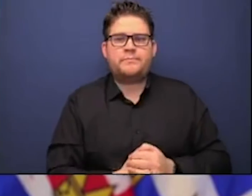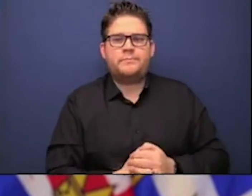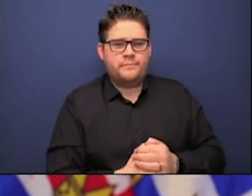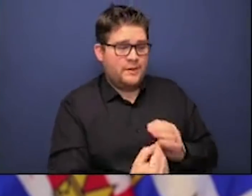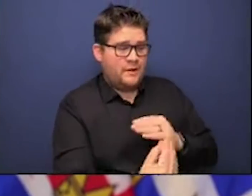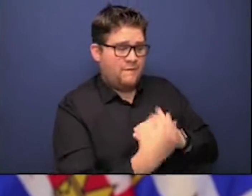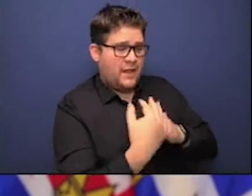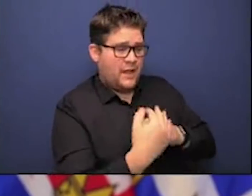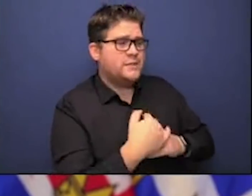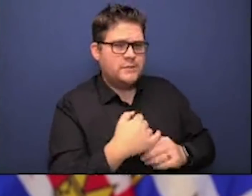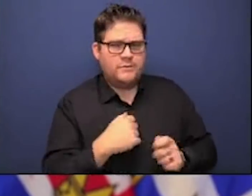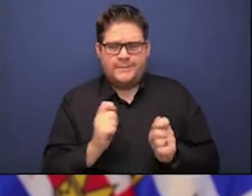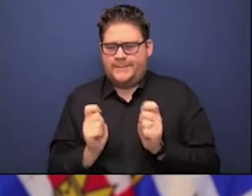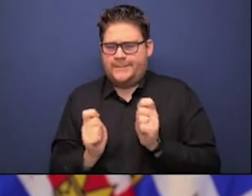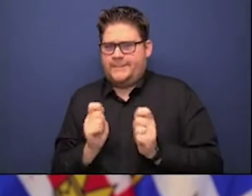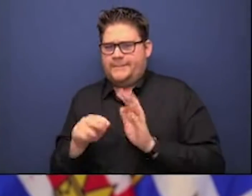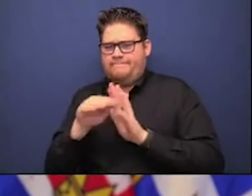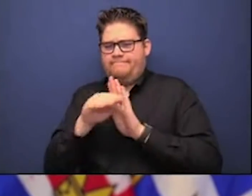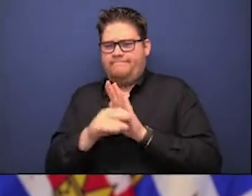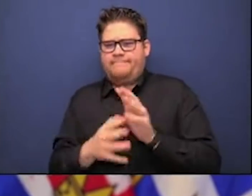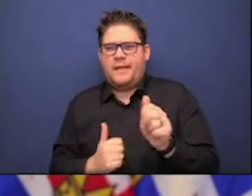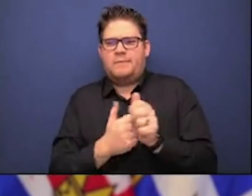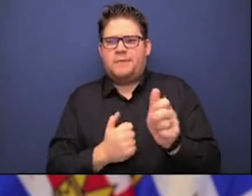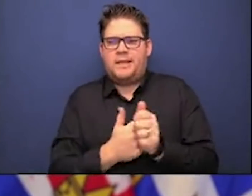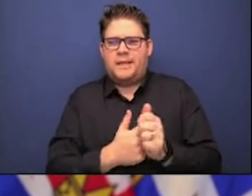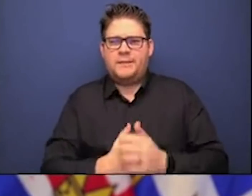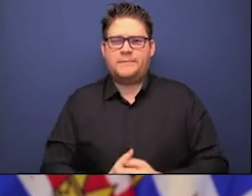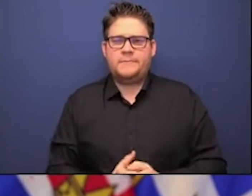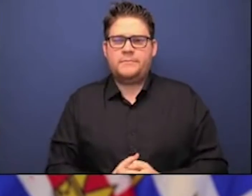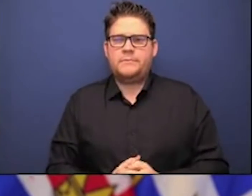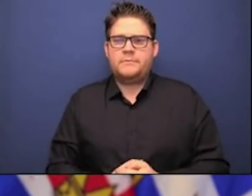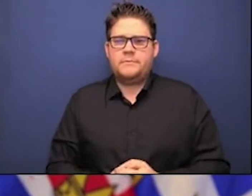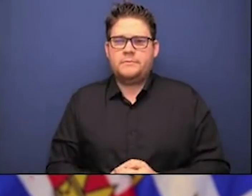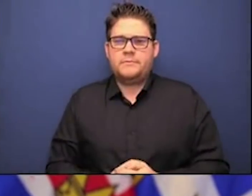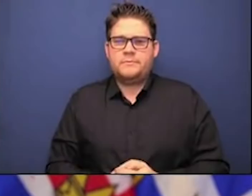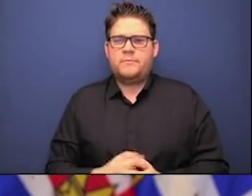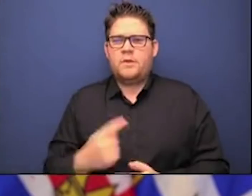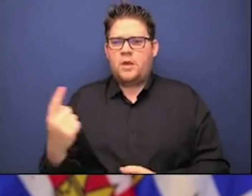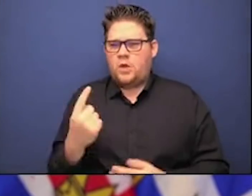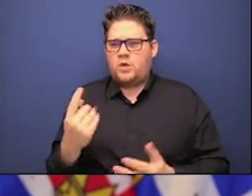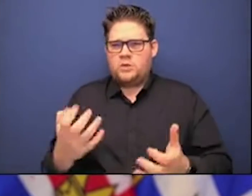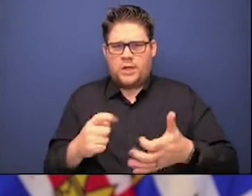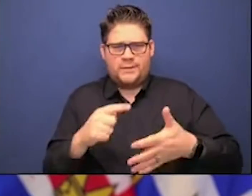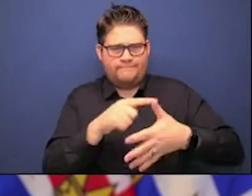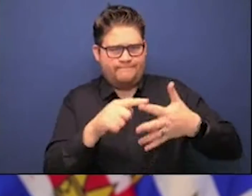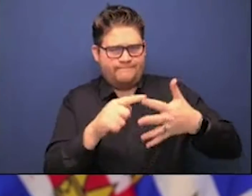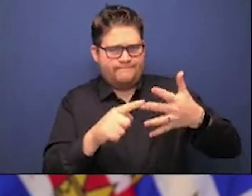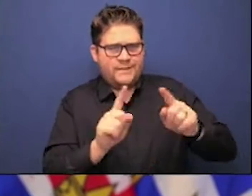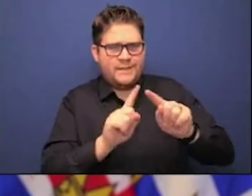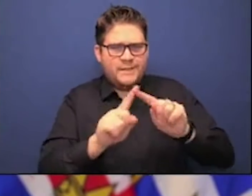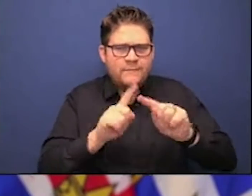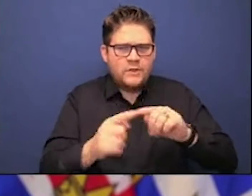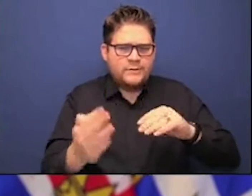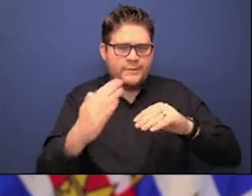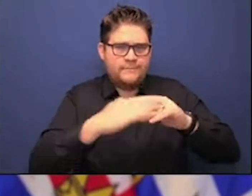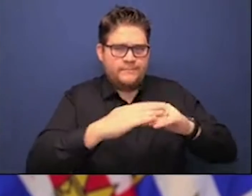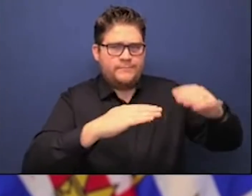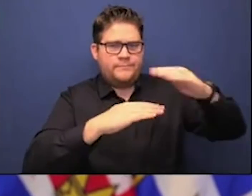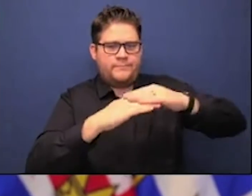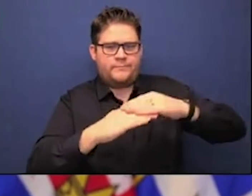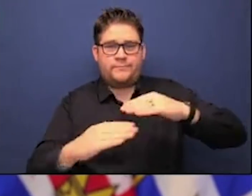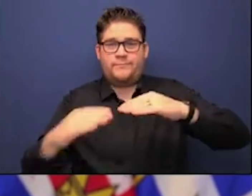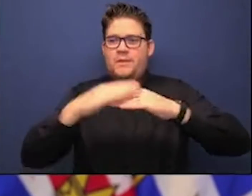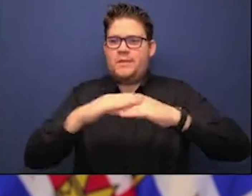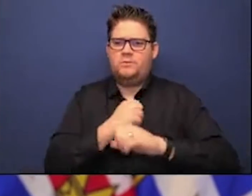It includes continuing our layers of protection and reinforcing the importance of these within each school system. We've